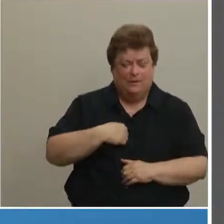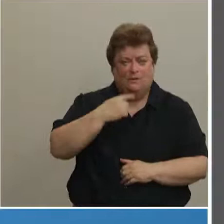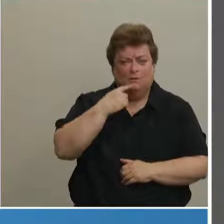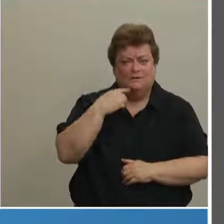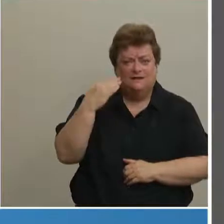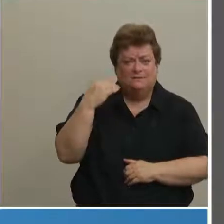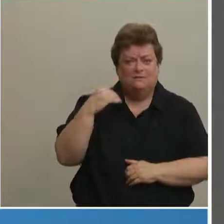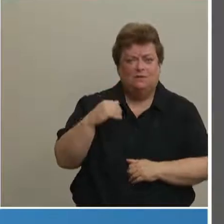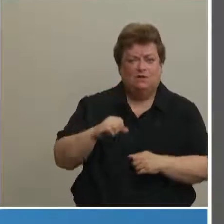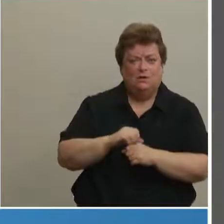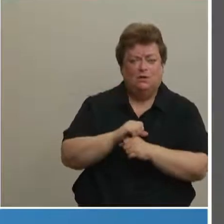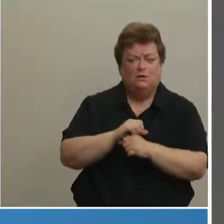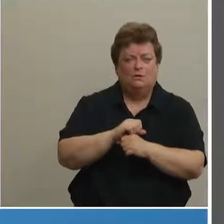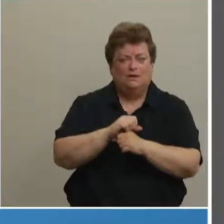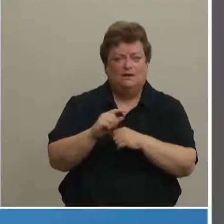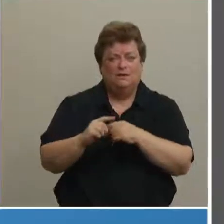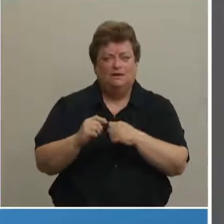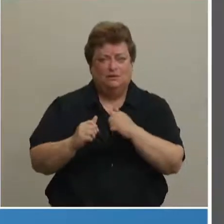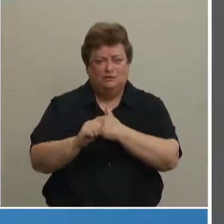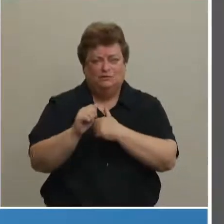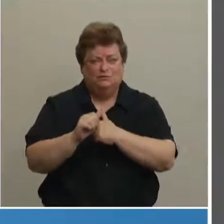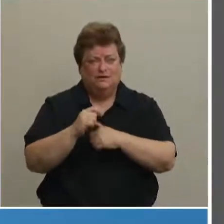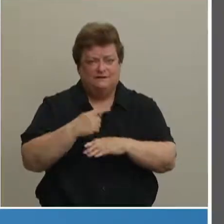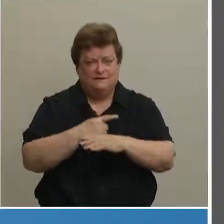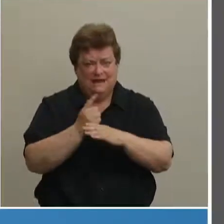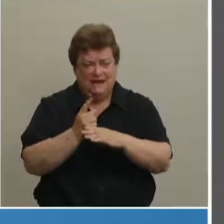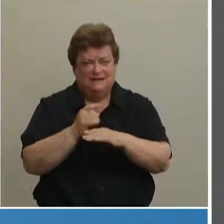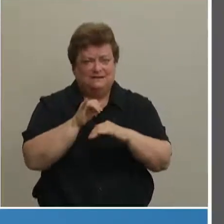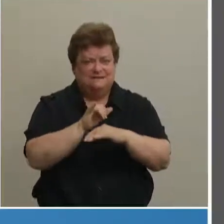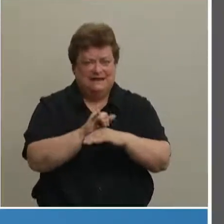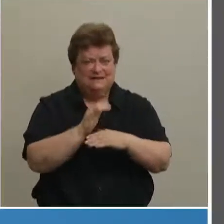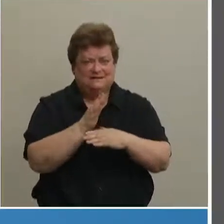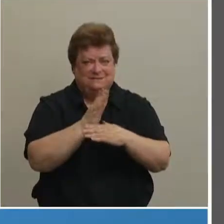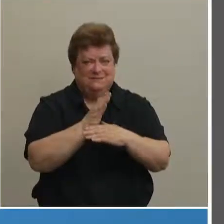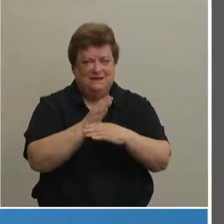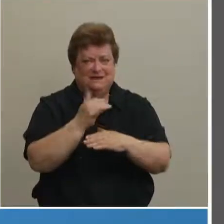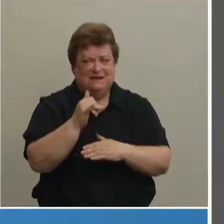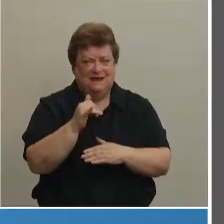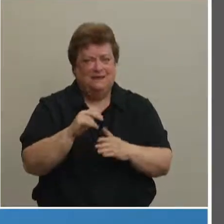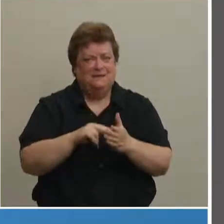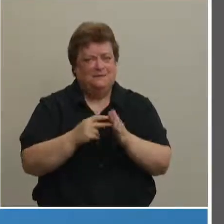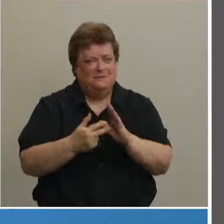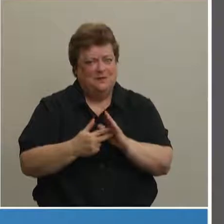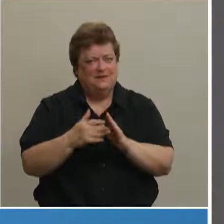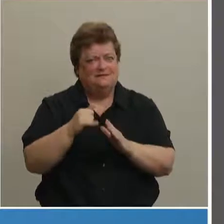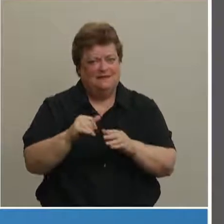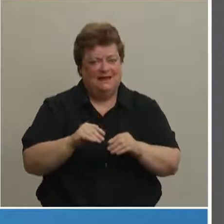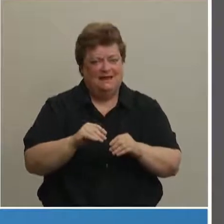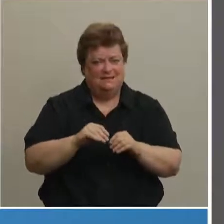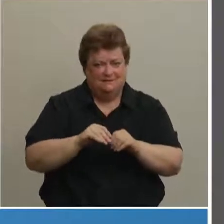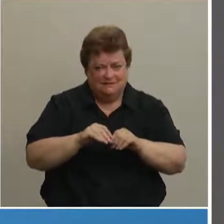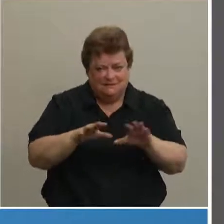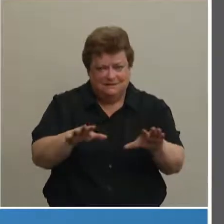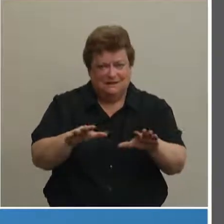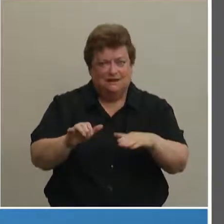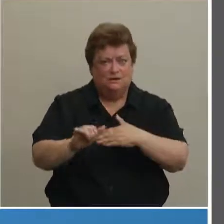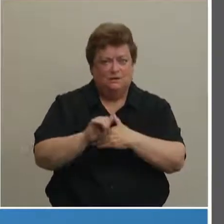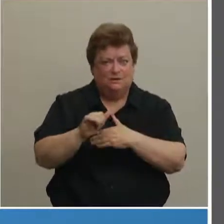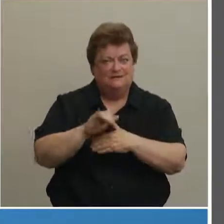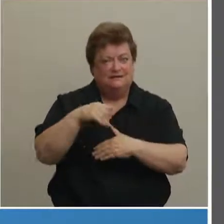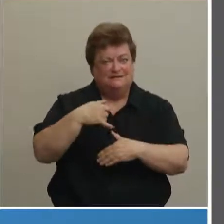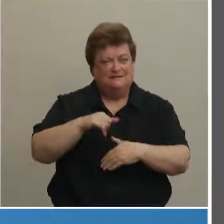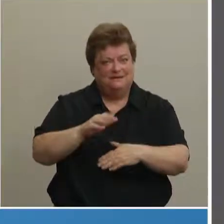earlier, the COVID-19 risk dial remains in mid-yellow, which means that the risk of the virus spreading in the community is still